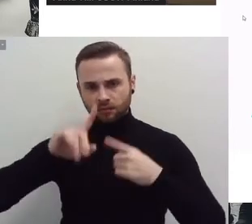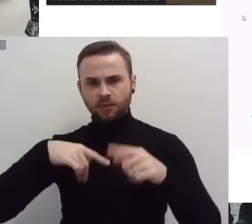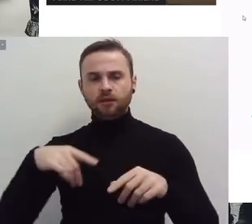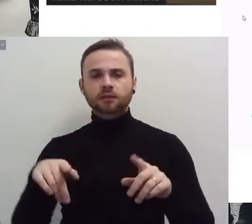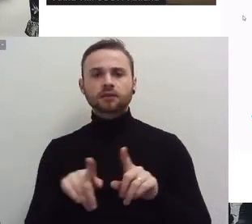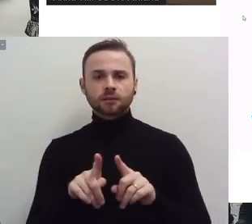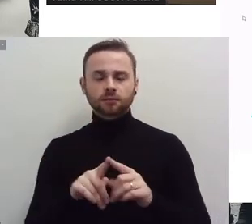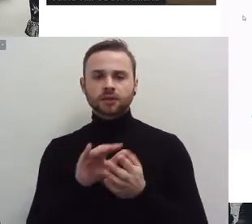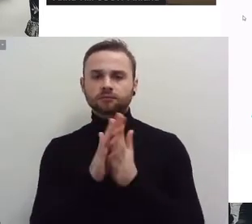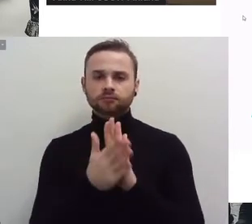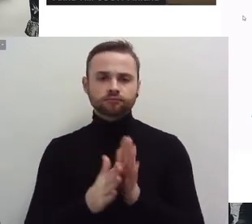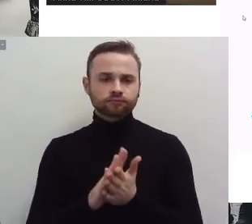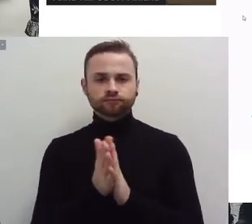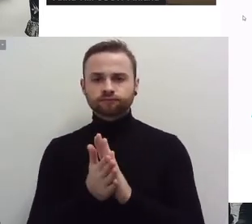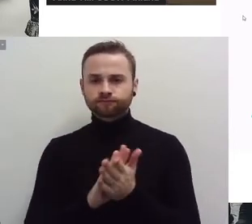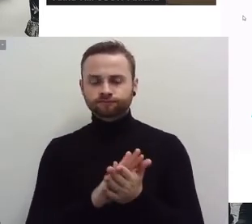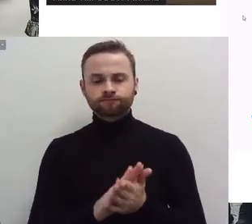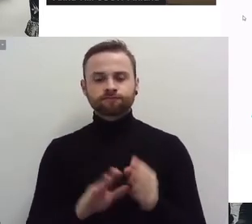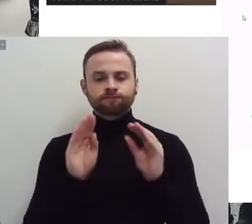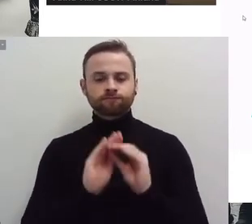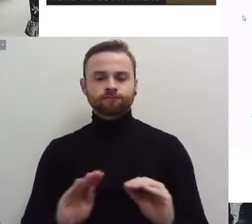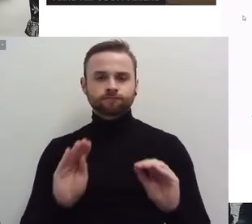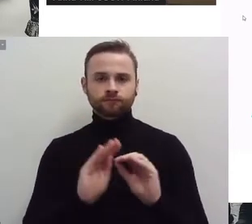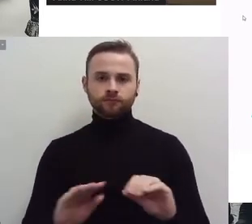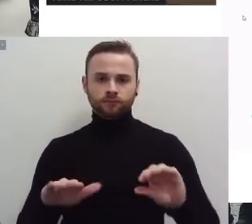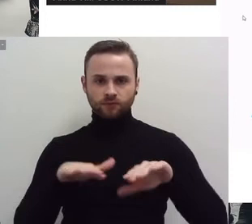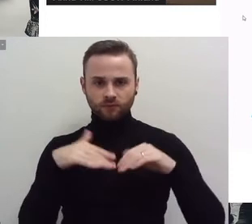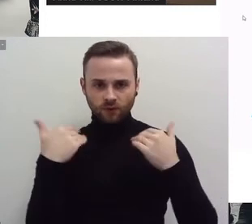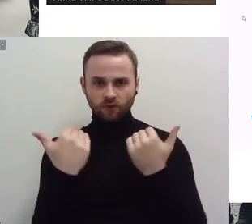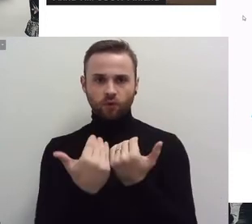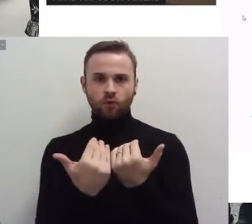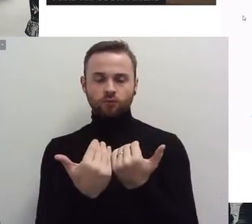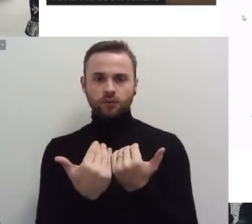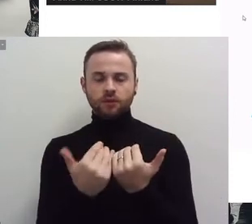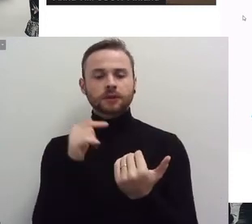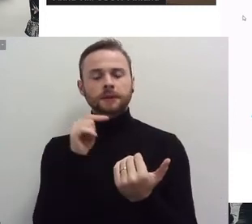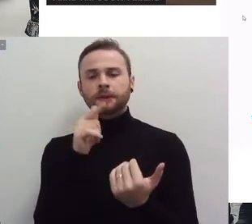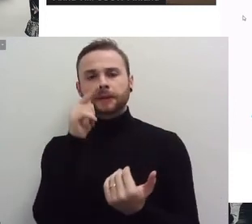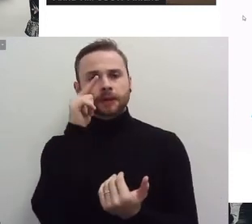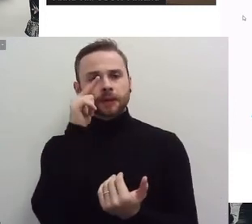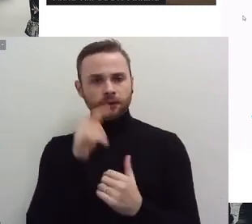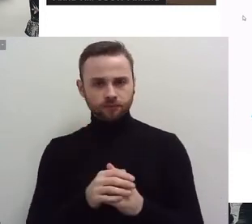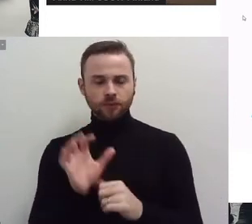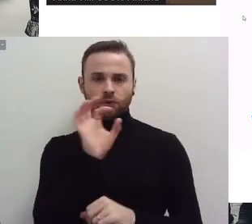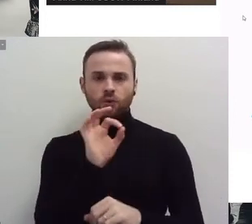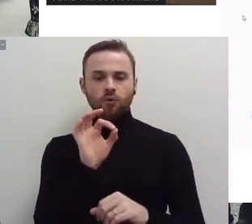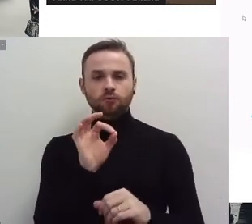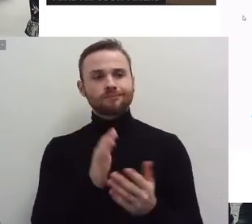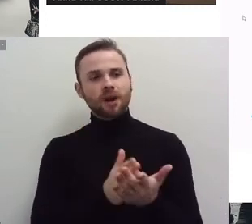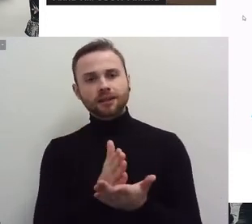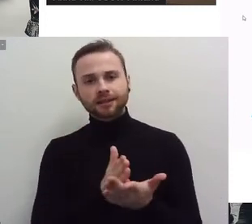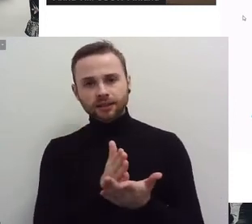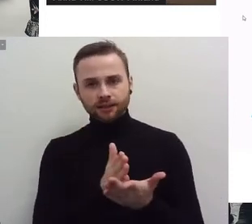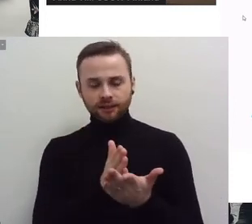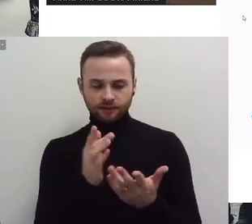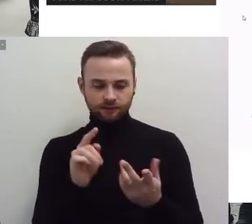experience together with other NGOs. And we have published, for